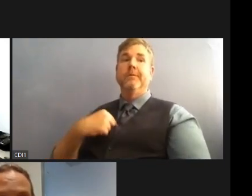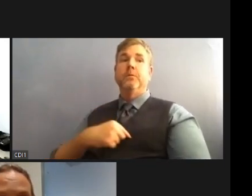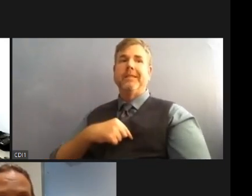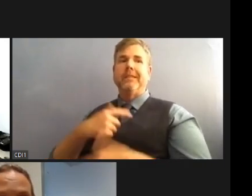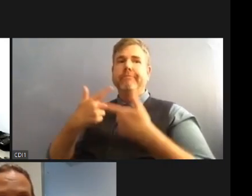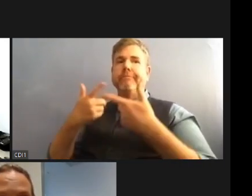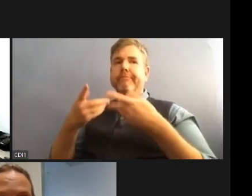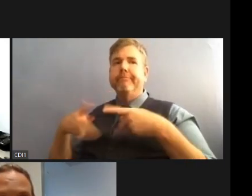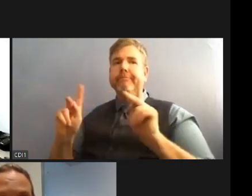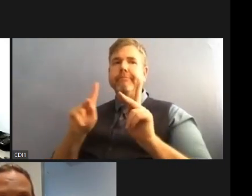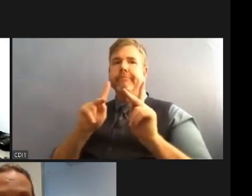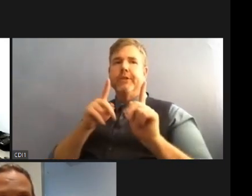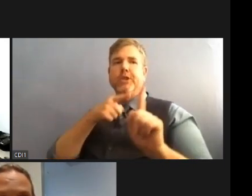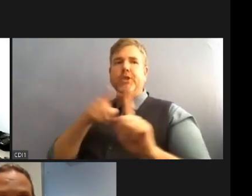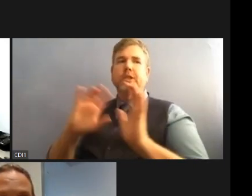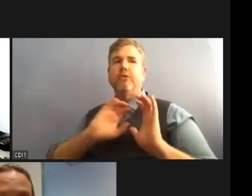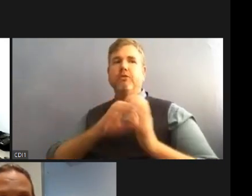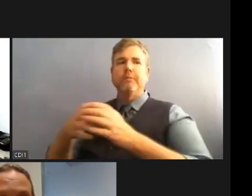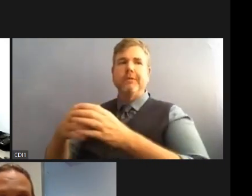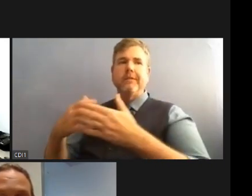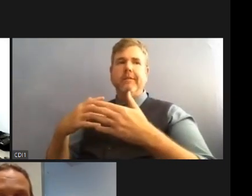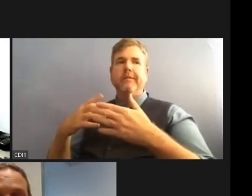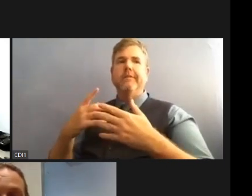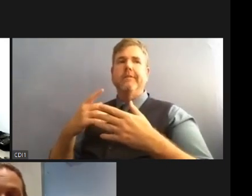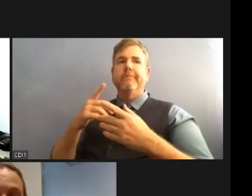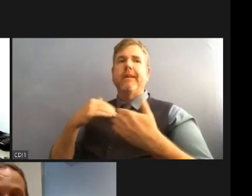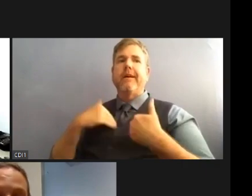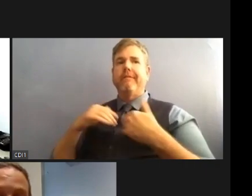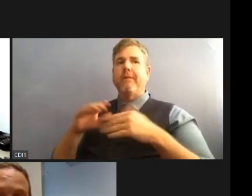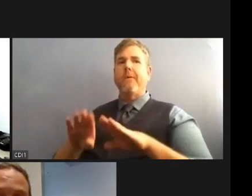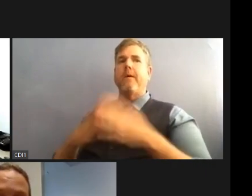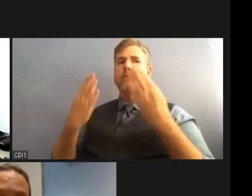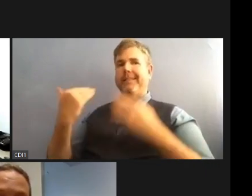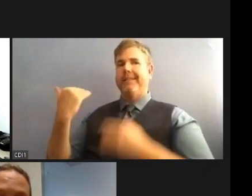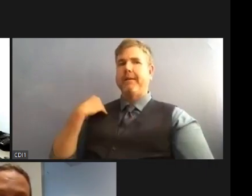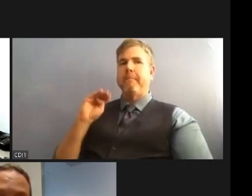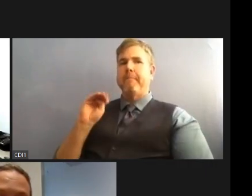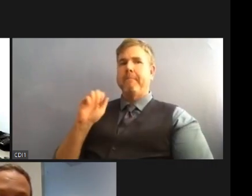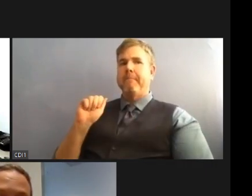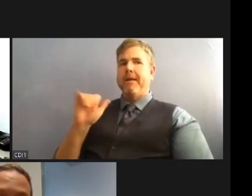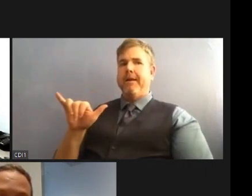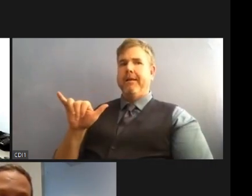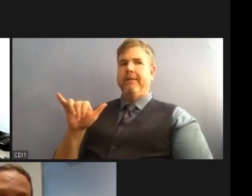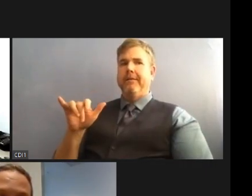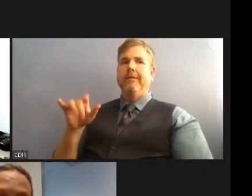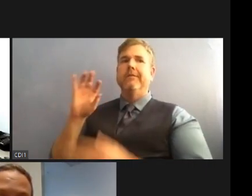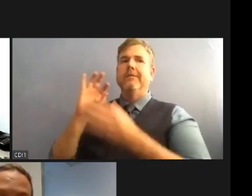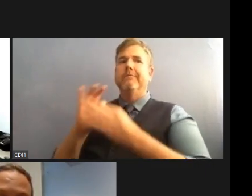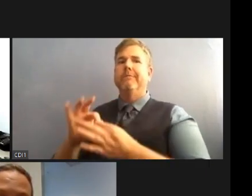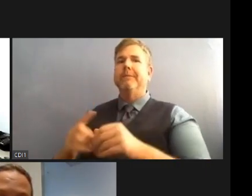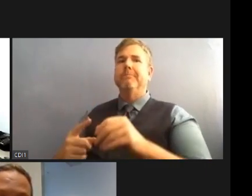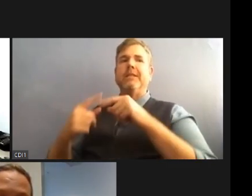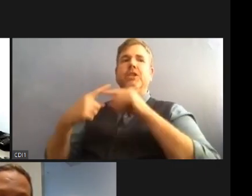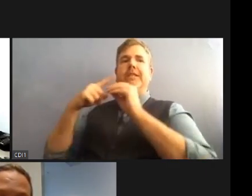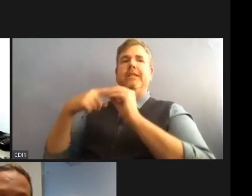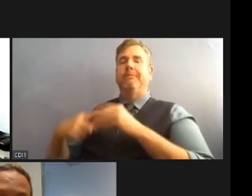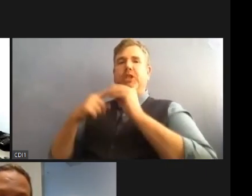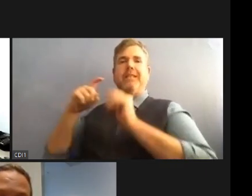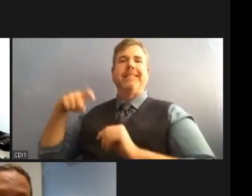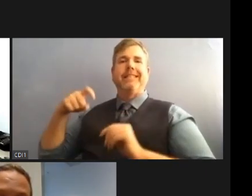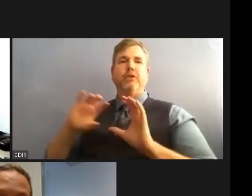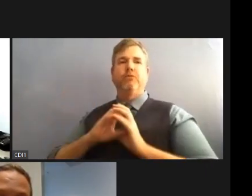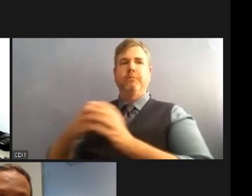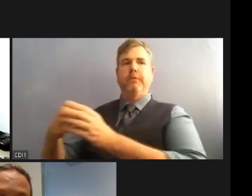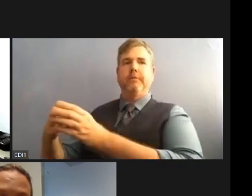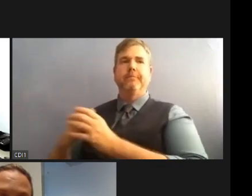as in May, mid-May, for some of our special needs groups, and in stable cohorts